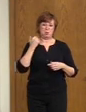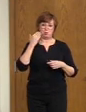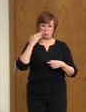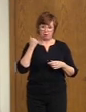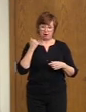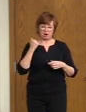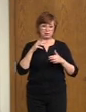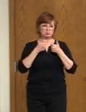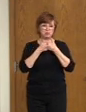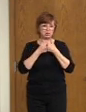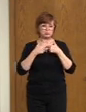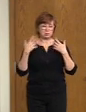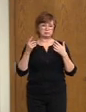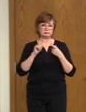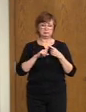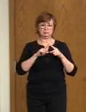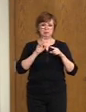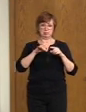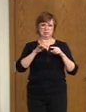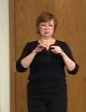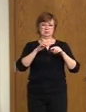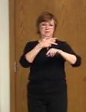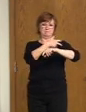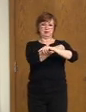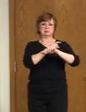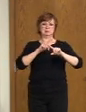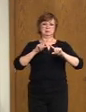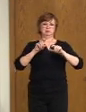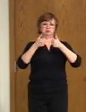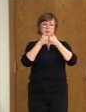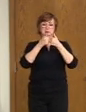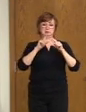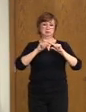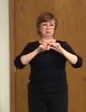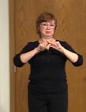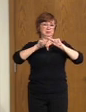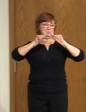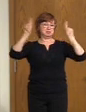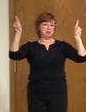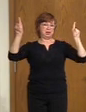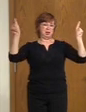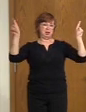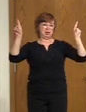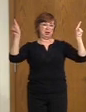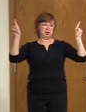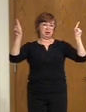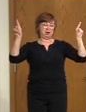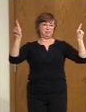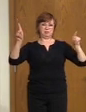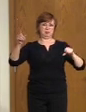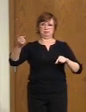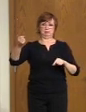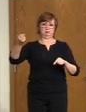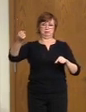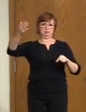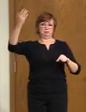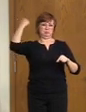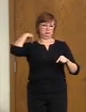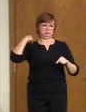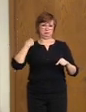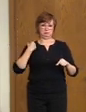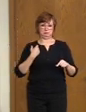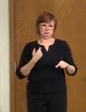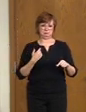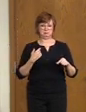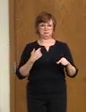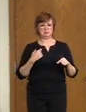vaccine that's so different from any other vaccines that we've dealt with at this point in time. Usually